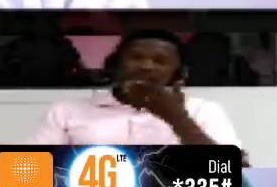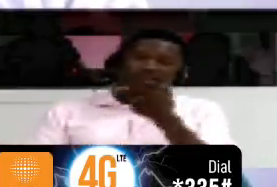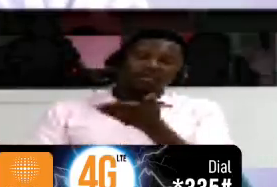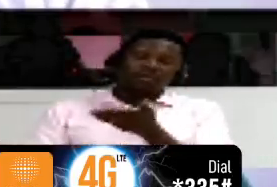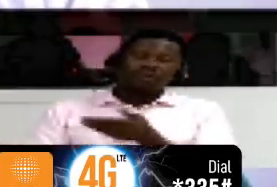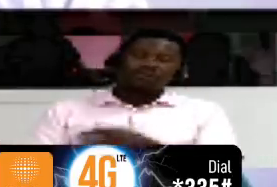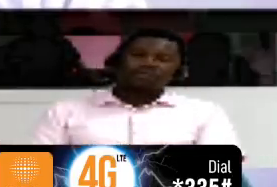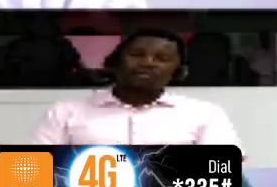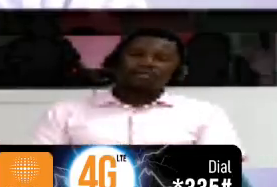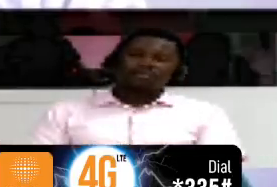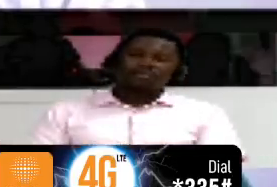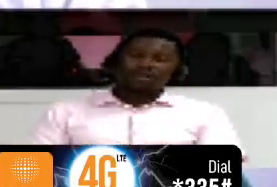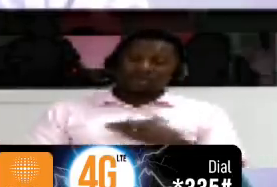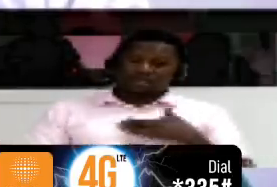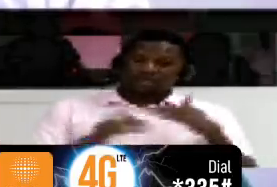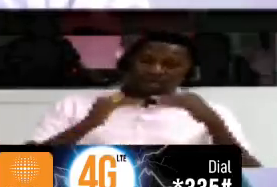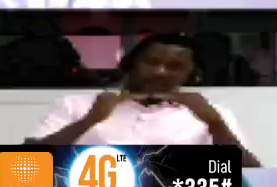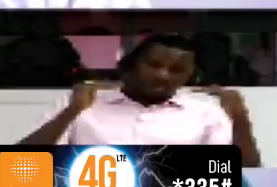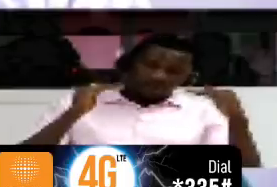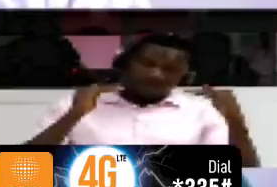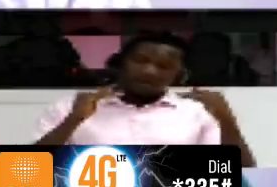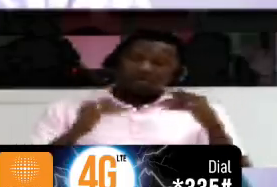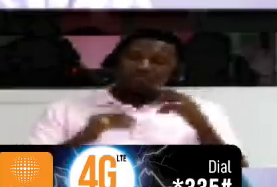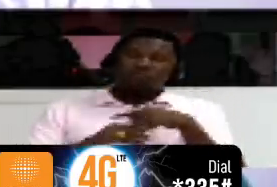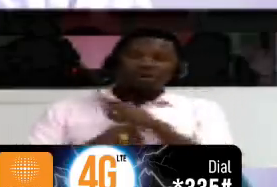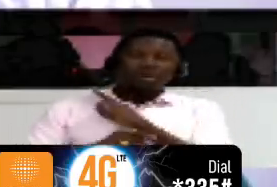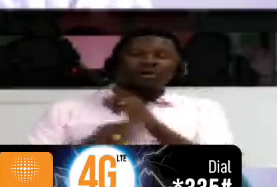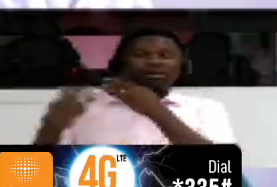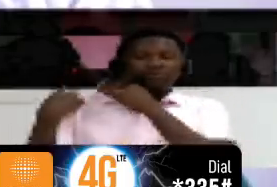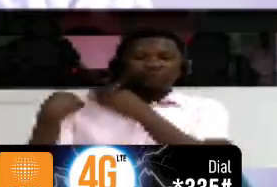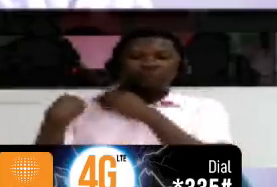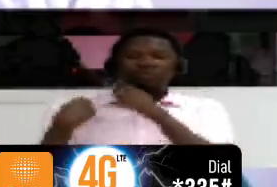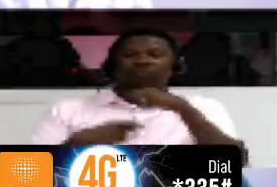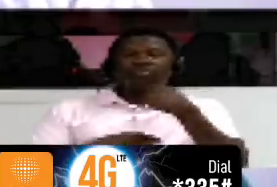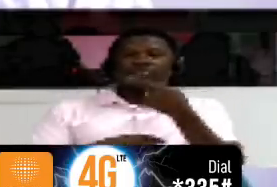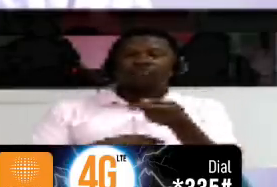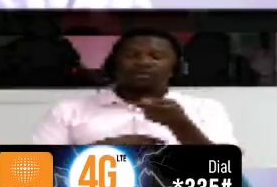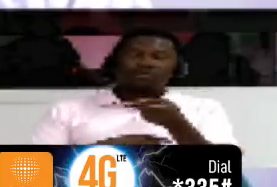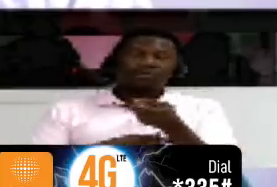And equally, we are responsible for